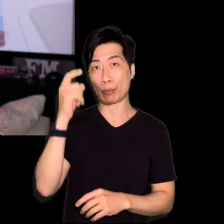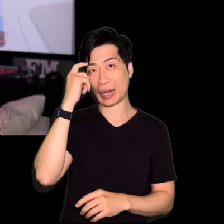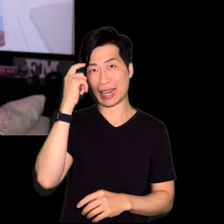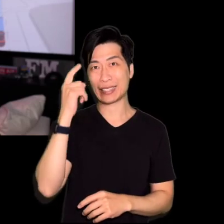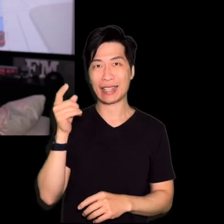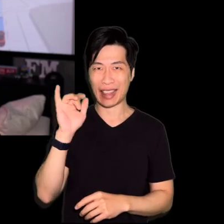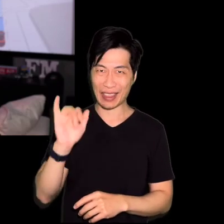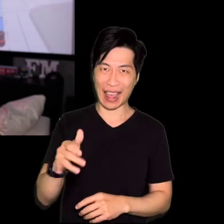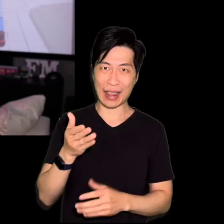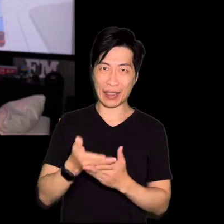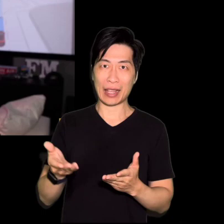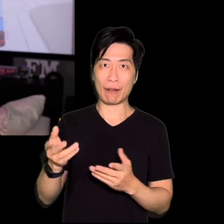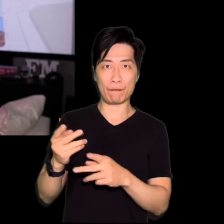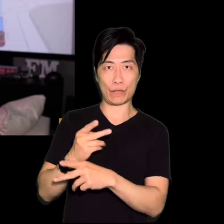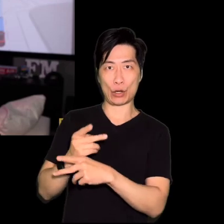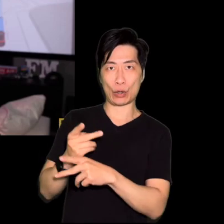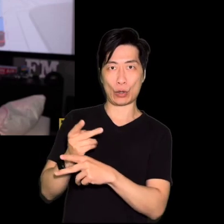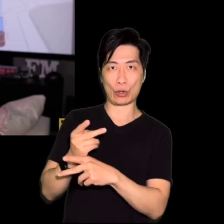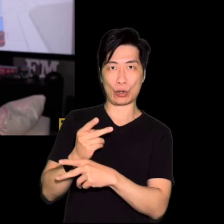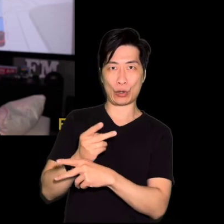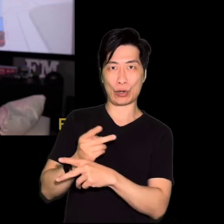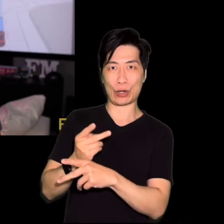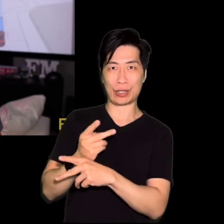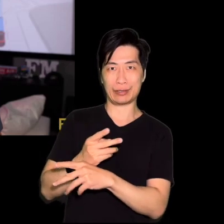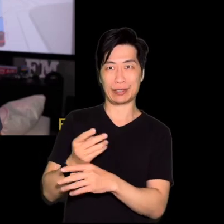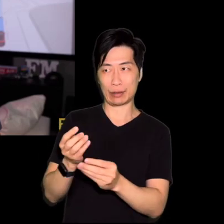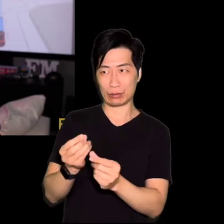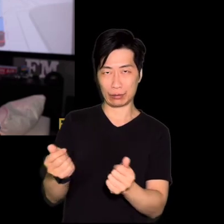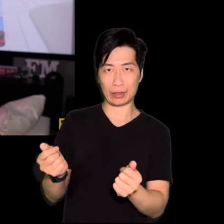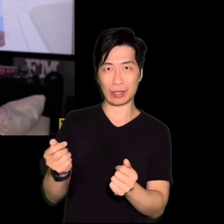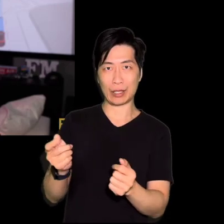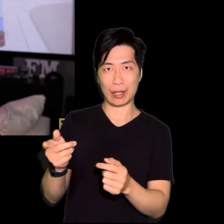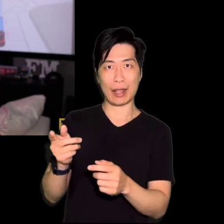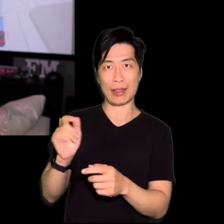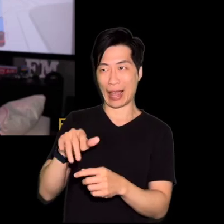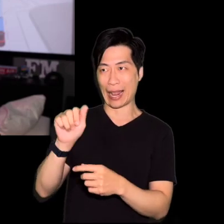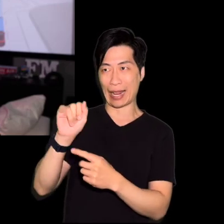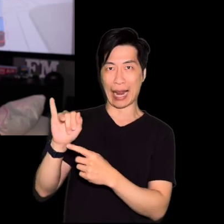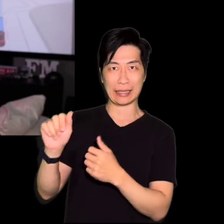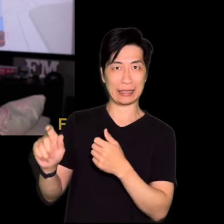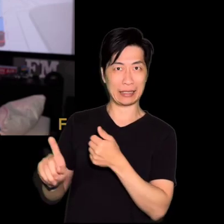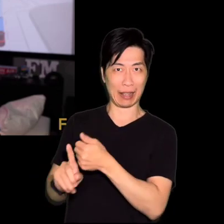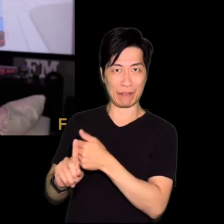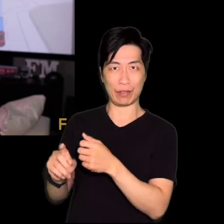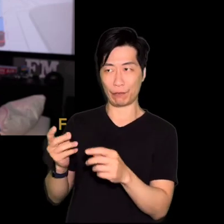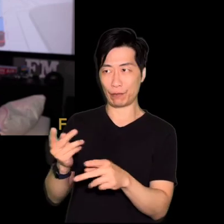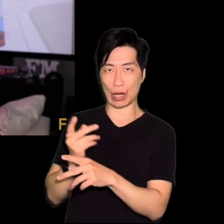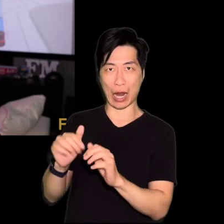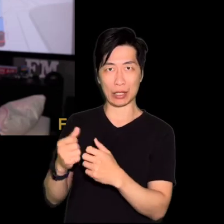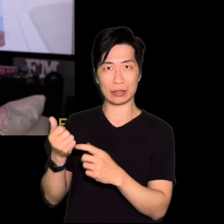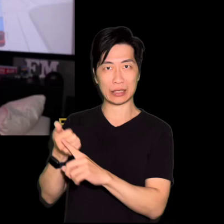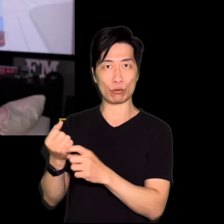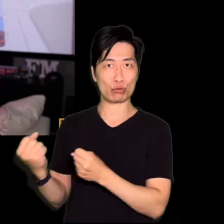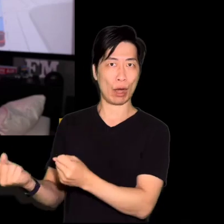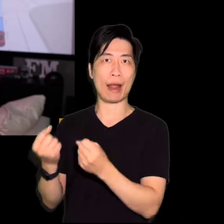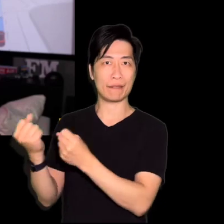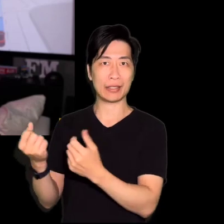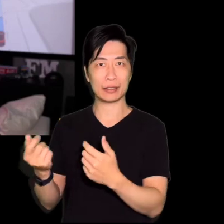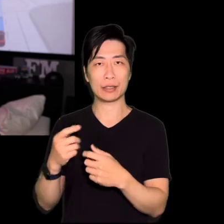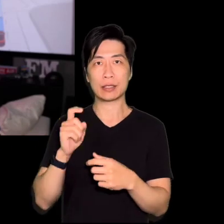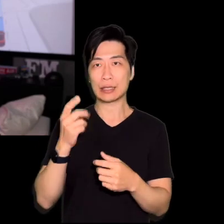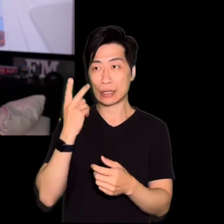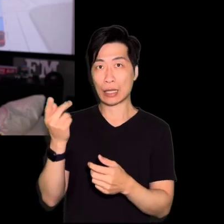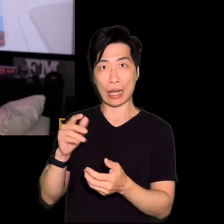is the thing that's figuring it out, right? It's the thing that's actually getting us to self-drive. We need to see that the amount of data that they're collecting is